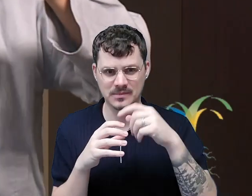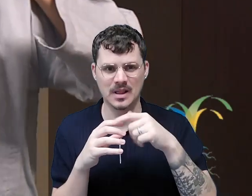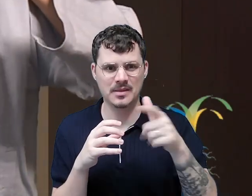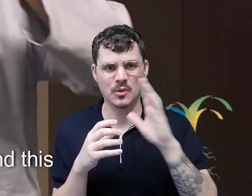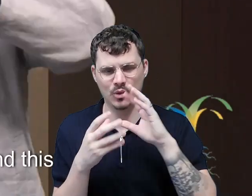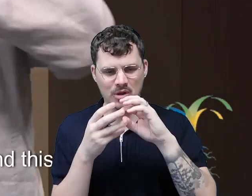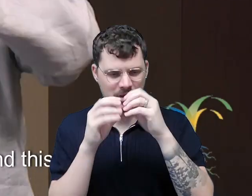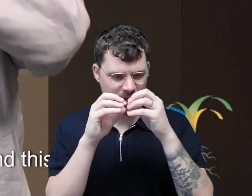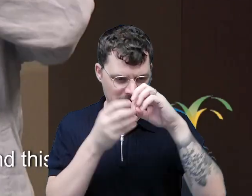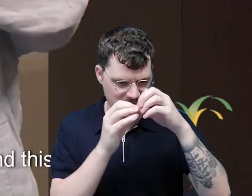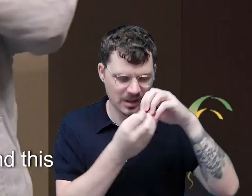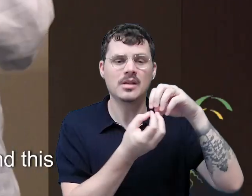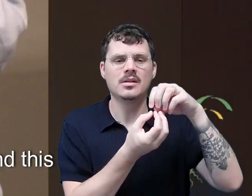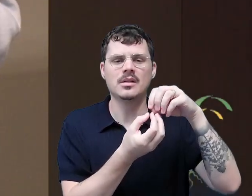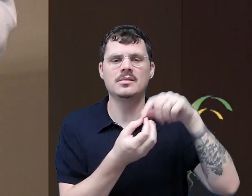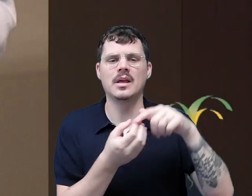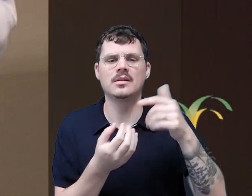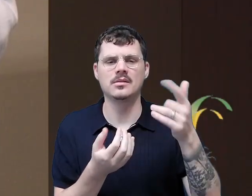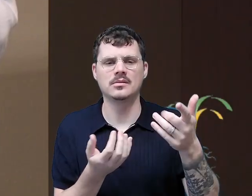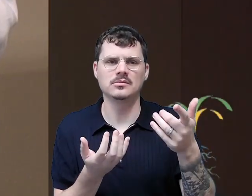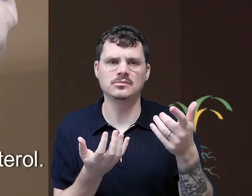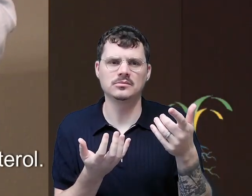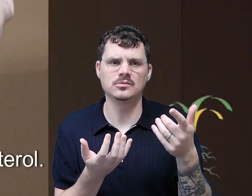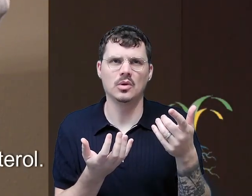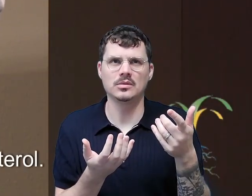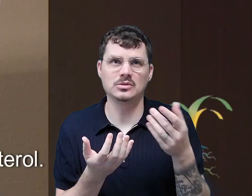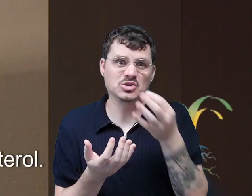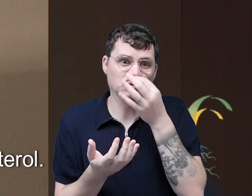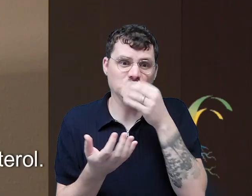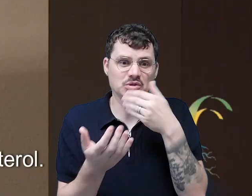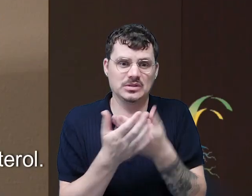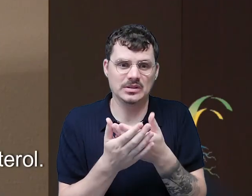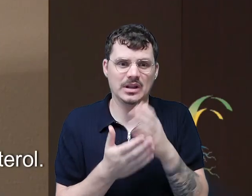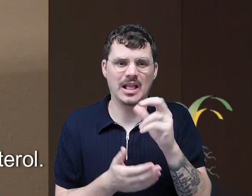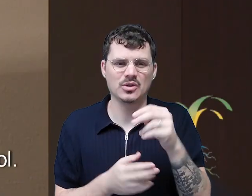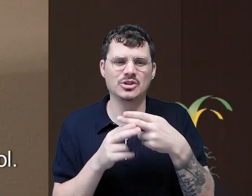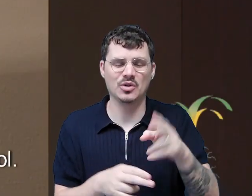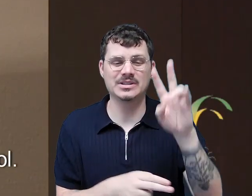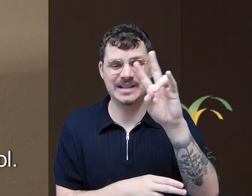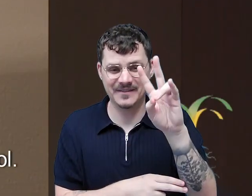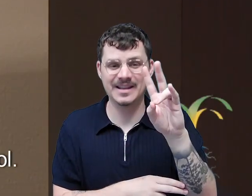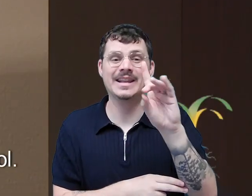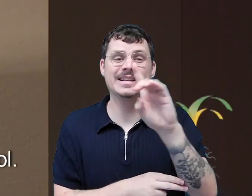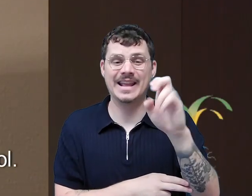them, and they get to be this and this and this and this, and then they are almost cholesterol. It's called